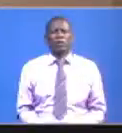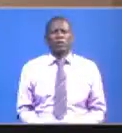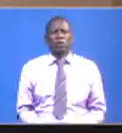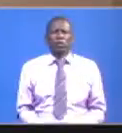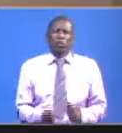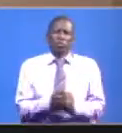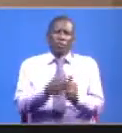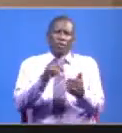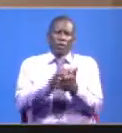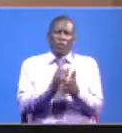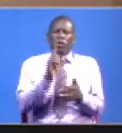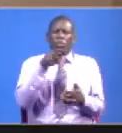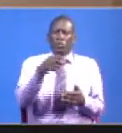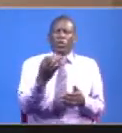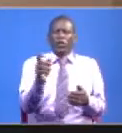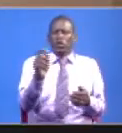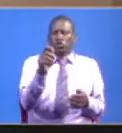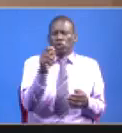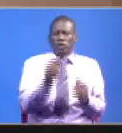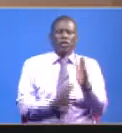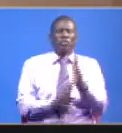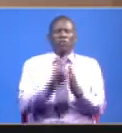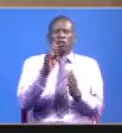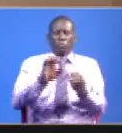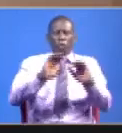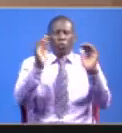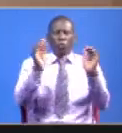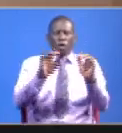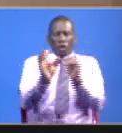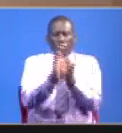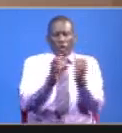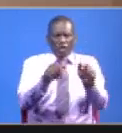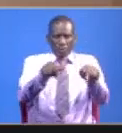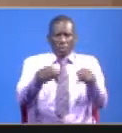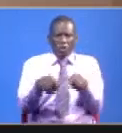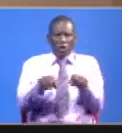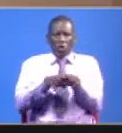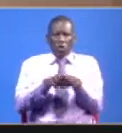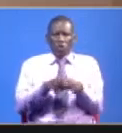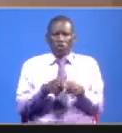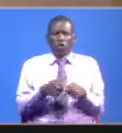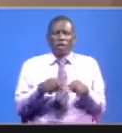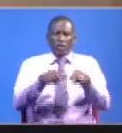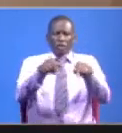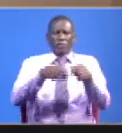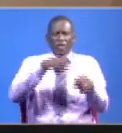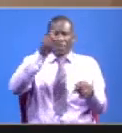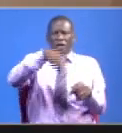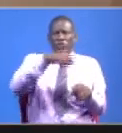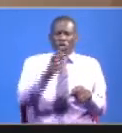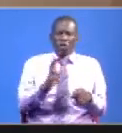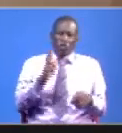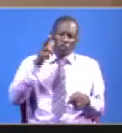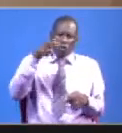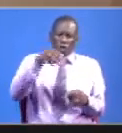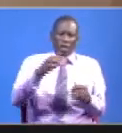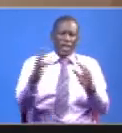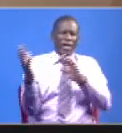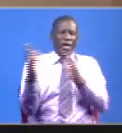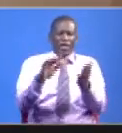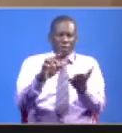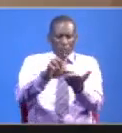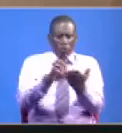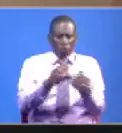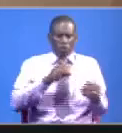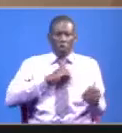Well, besides the $1.3 trillion that the developing world is seeking, they're also seeking a complete cancellation of all climate debt that